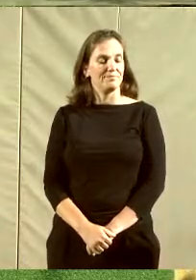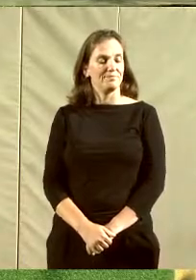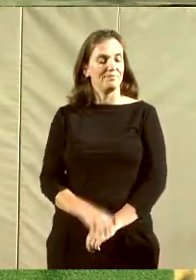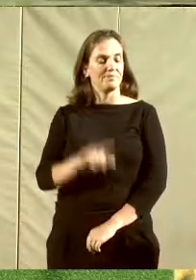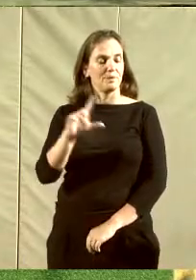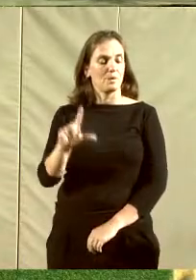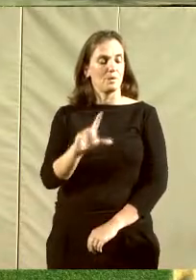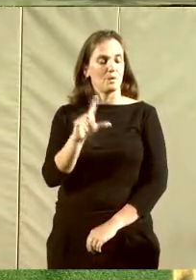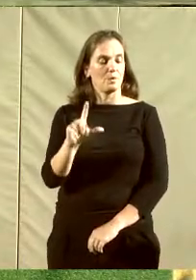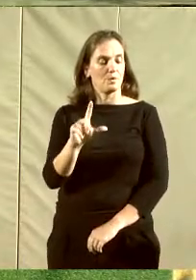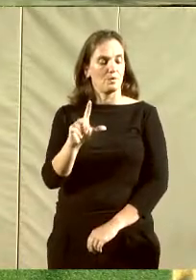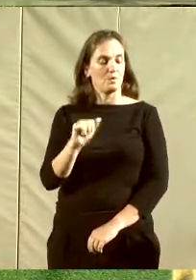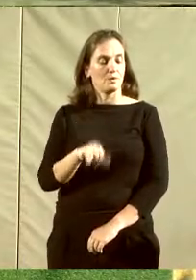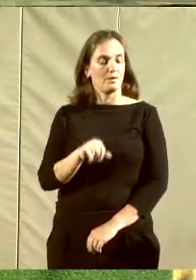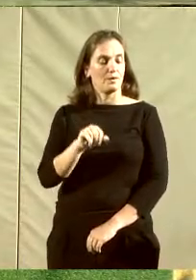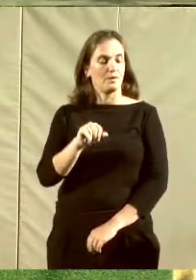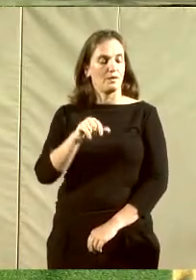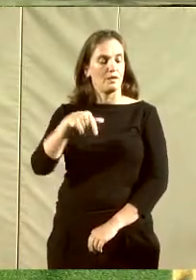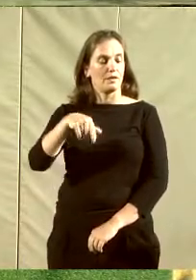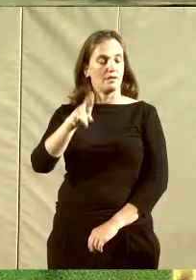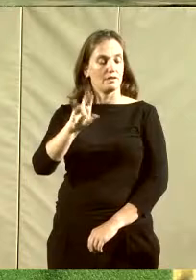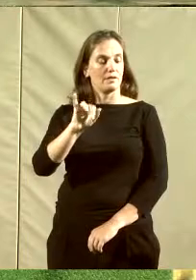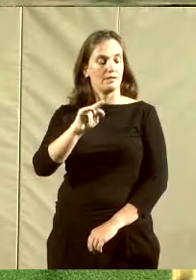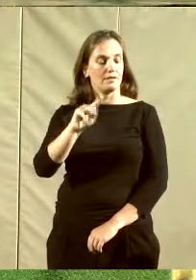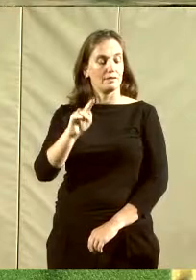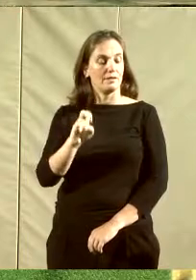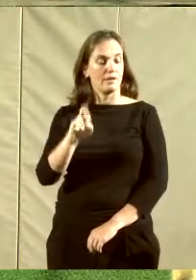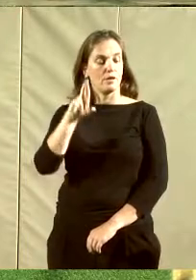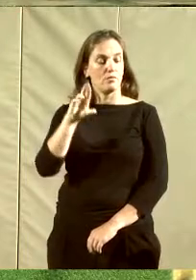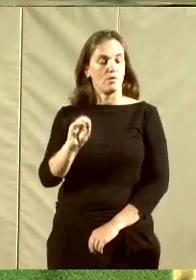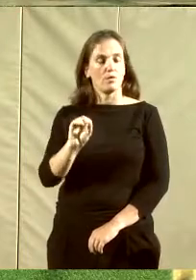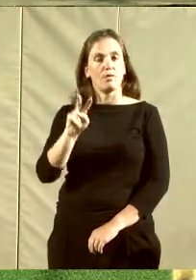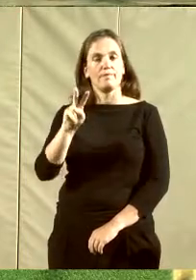Lorena Lisbeth Quintero Villa.